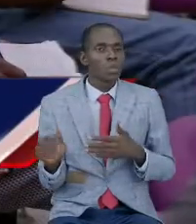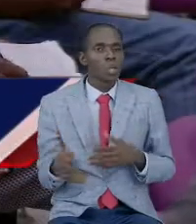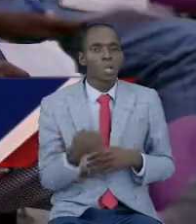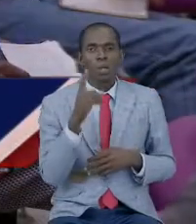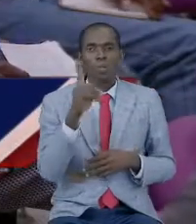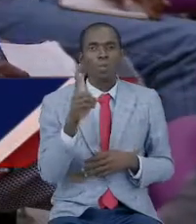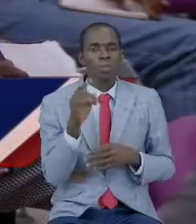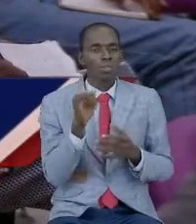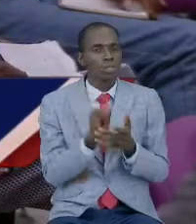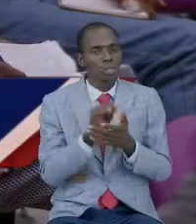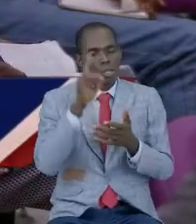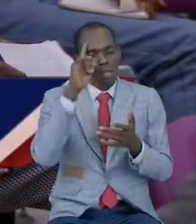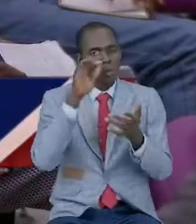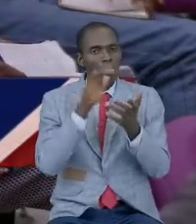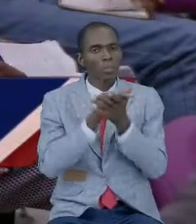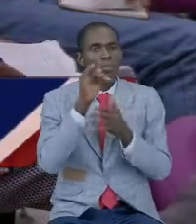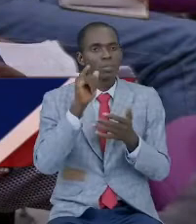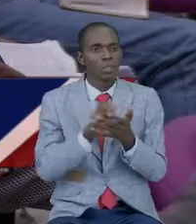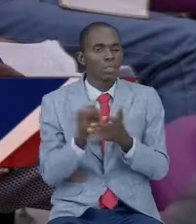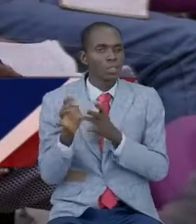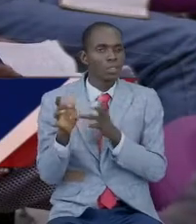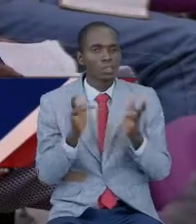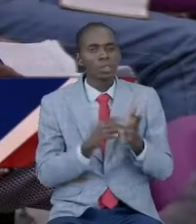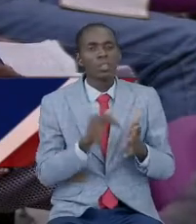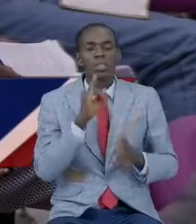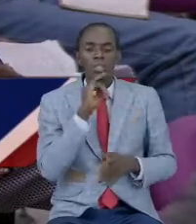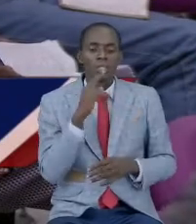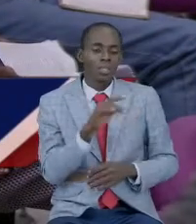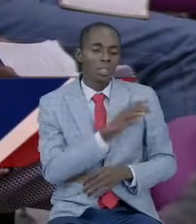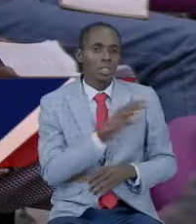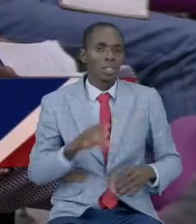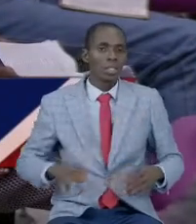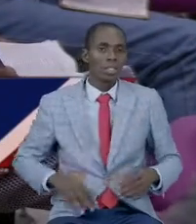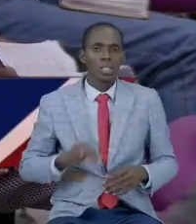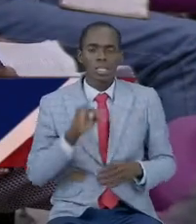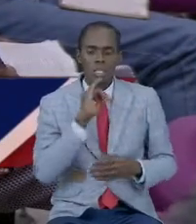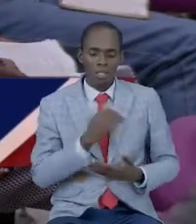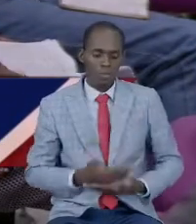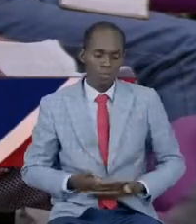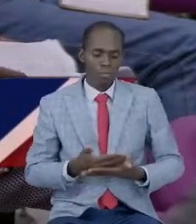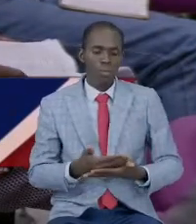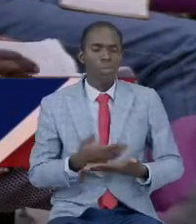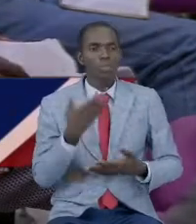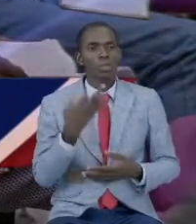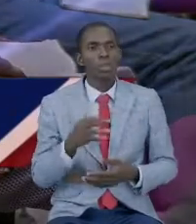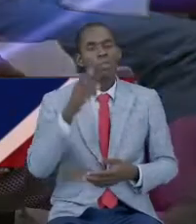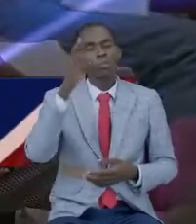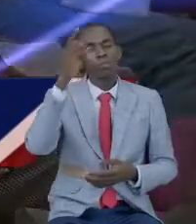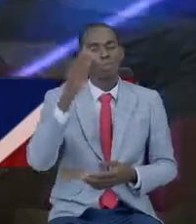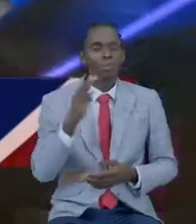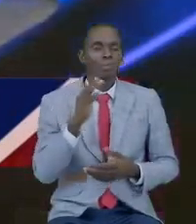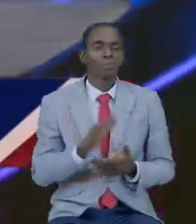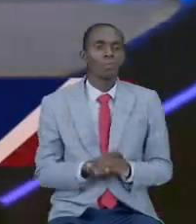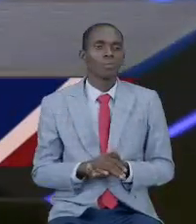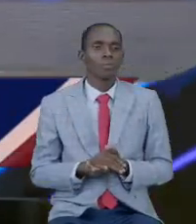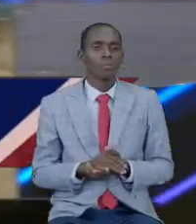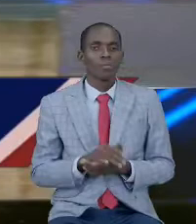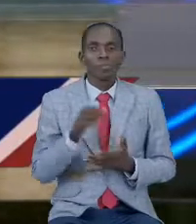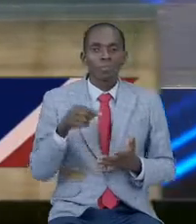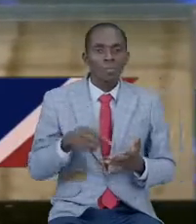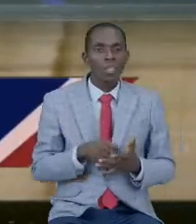Whosoever believeth that Jesus is the Christ is born of God. Born of God. These are